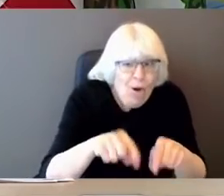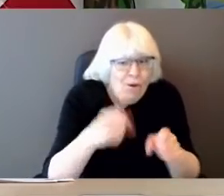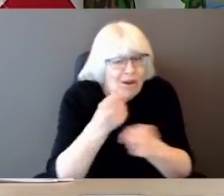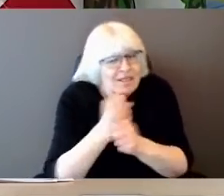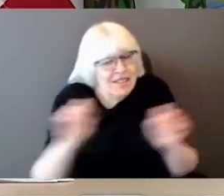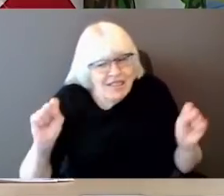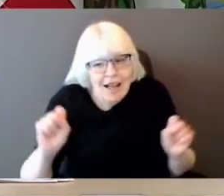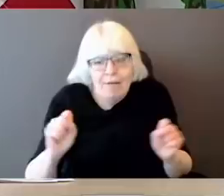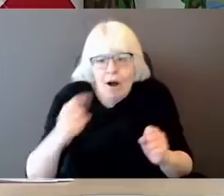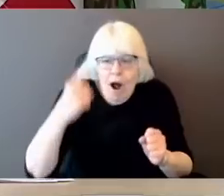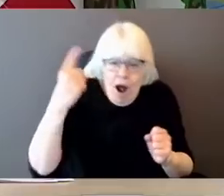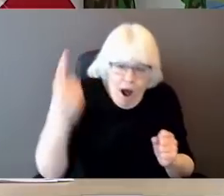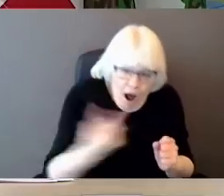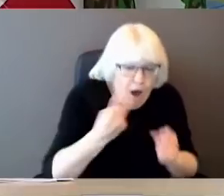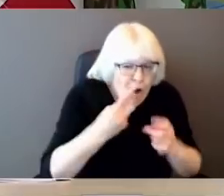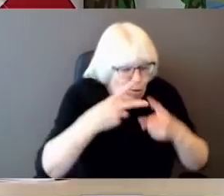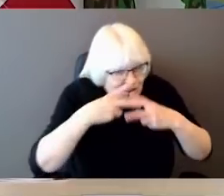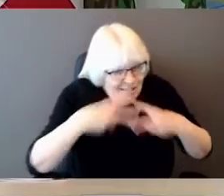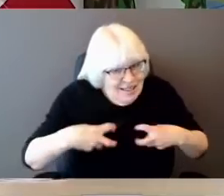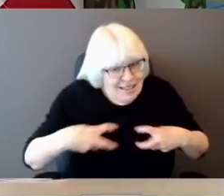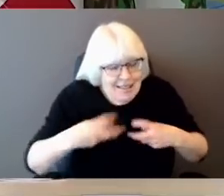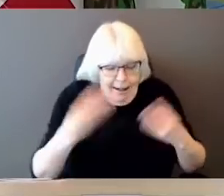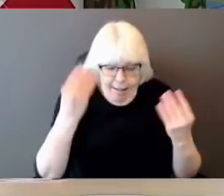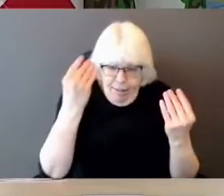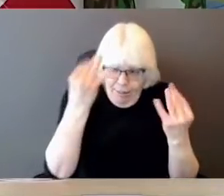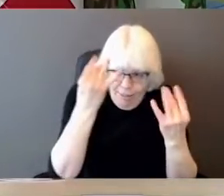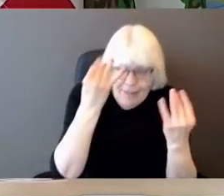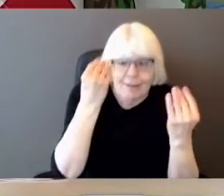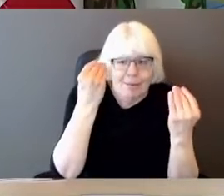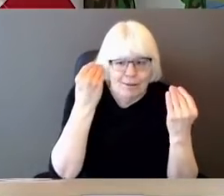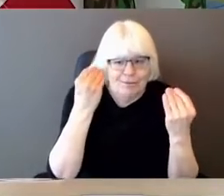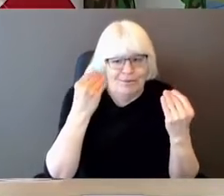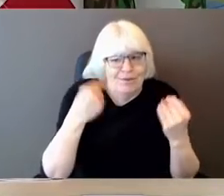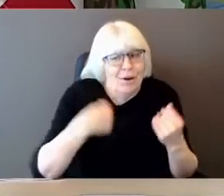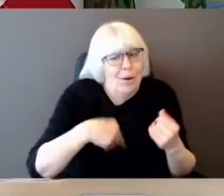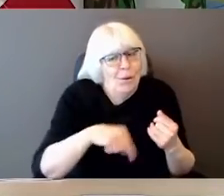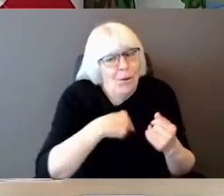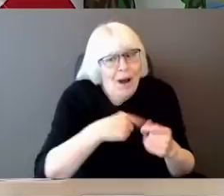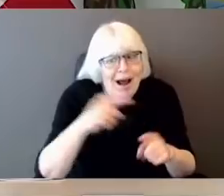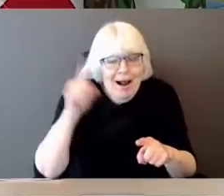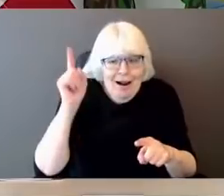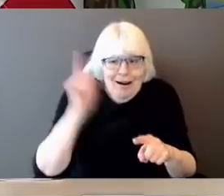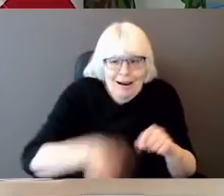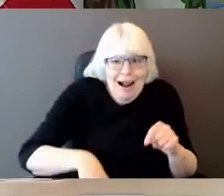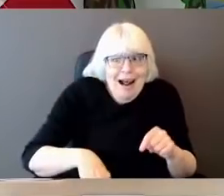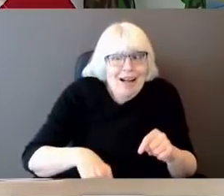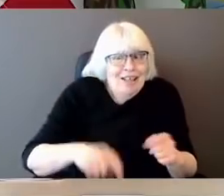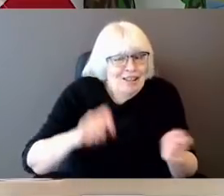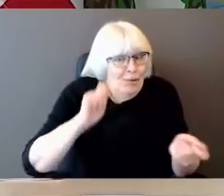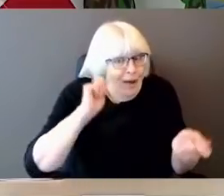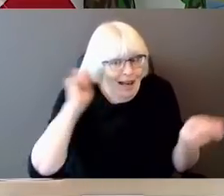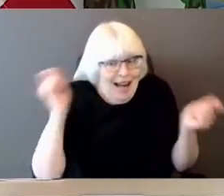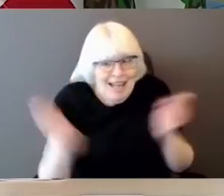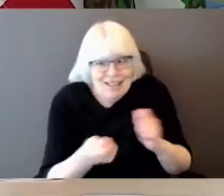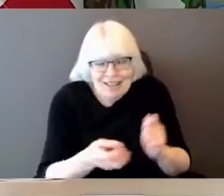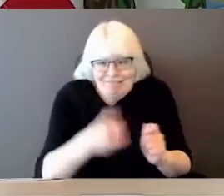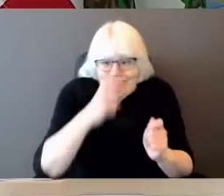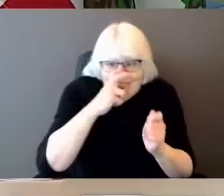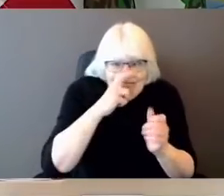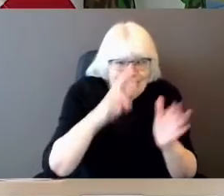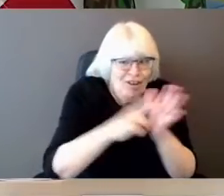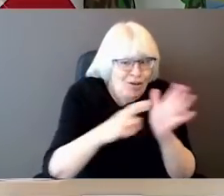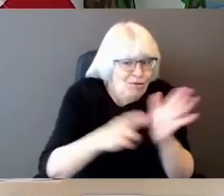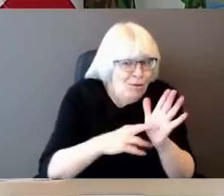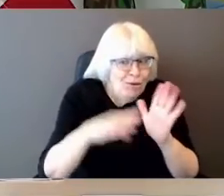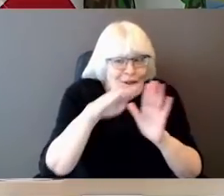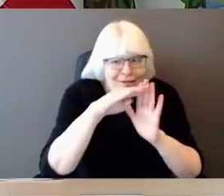a plan to ease measures and move towards living with COVID-19 without the steadfast support and resilience of Islanders over the last 2